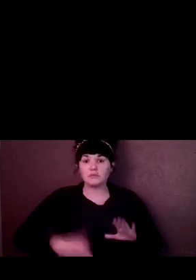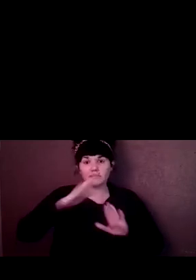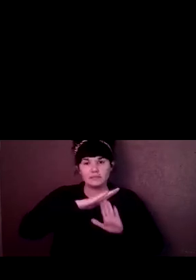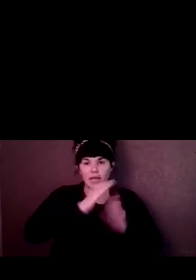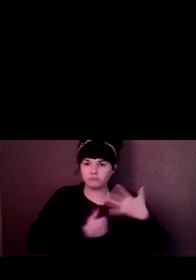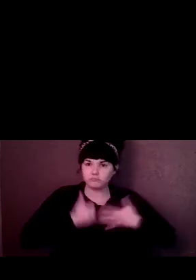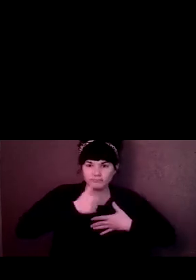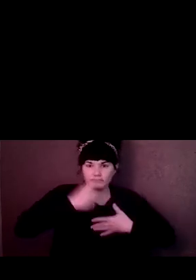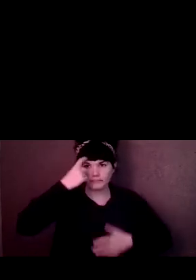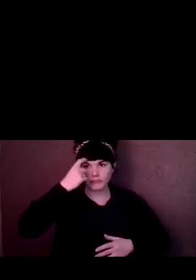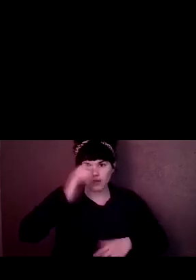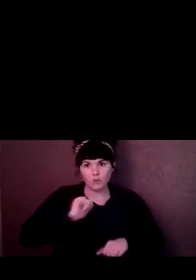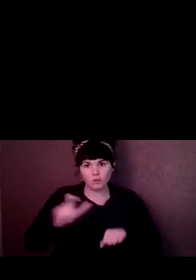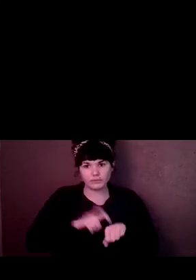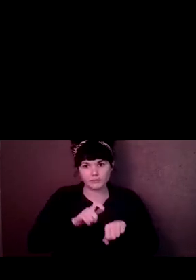all times.